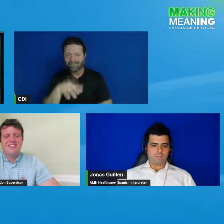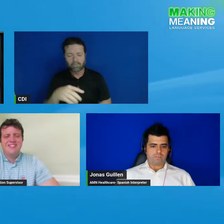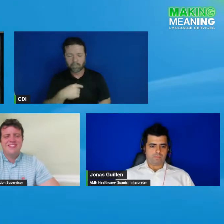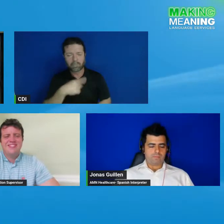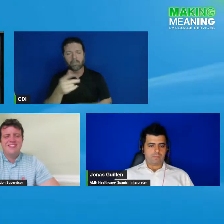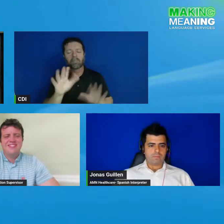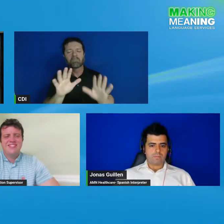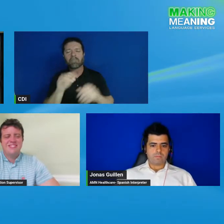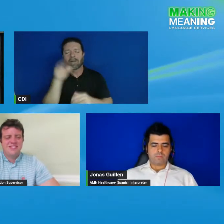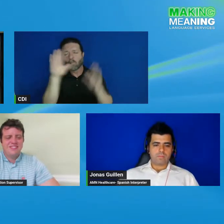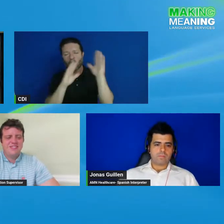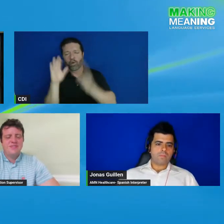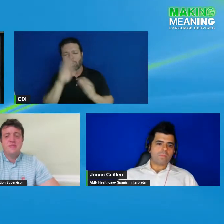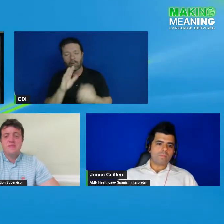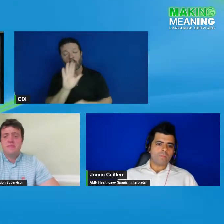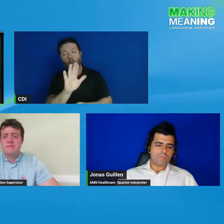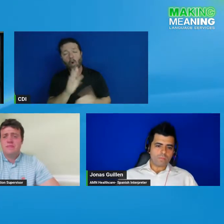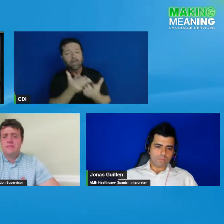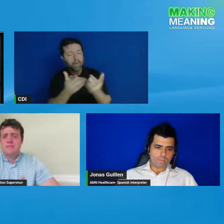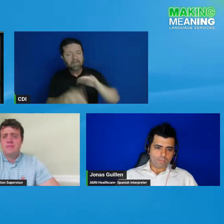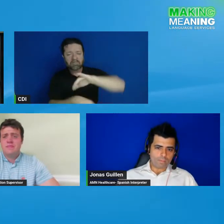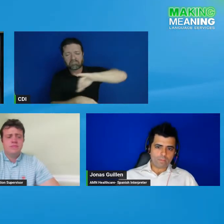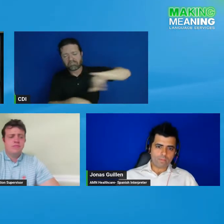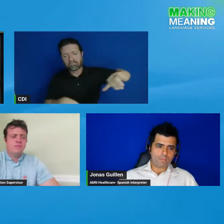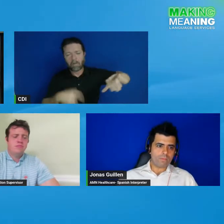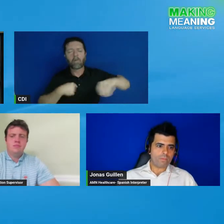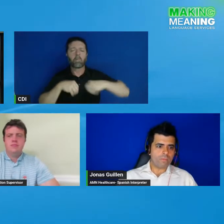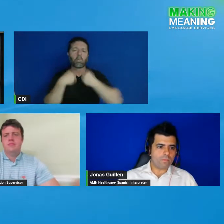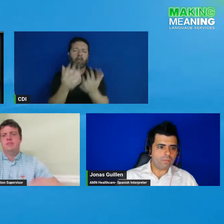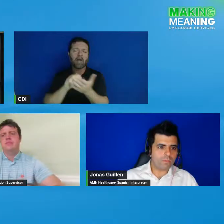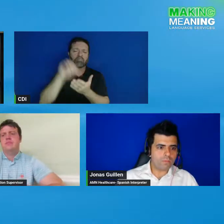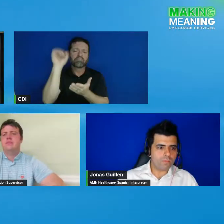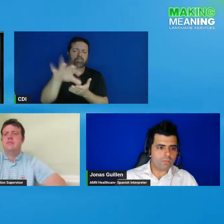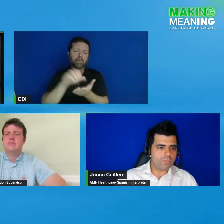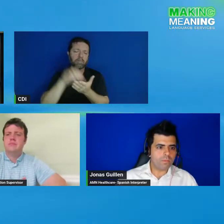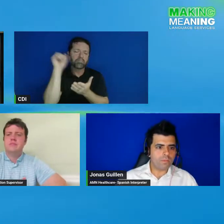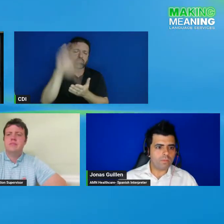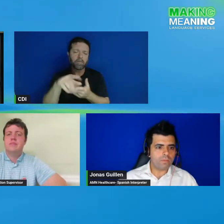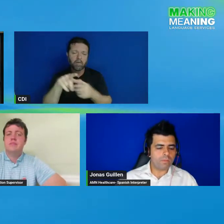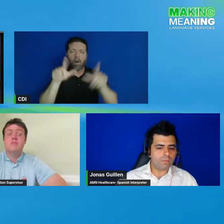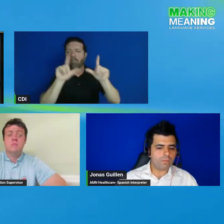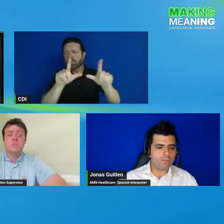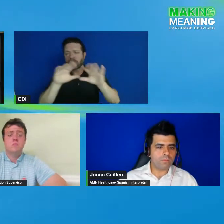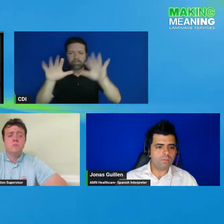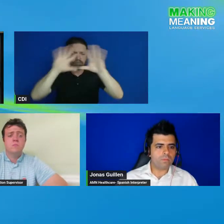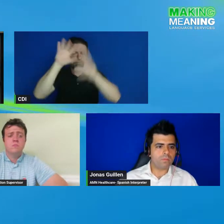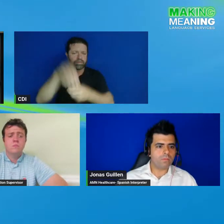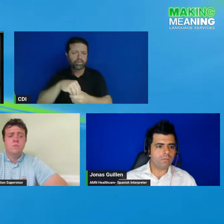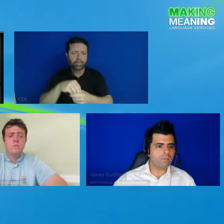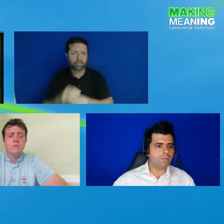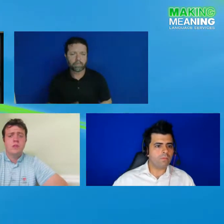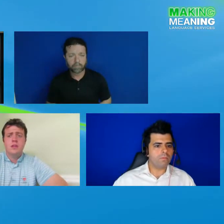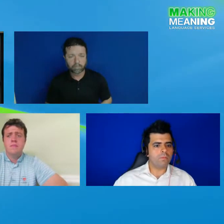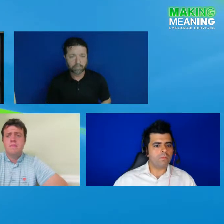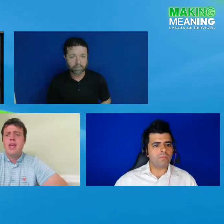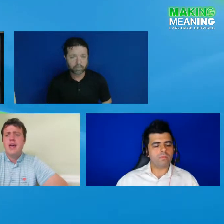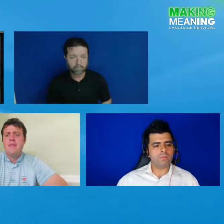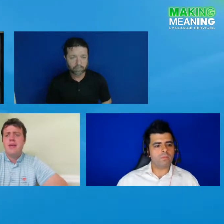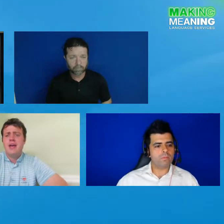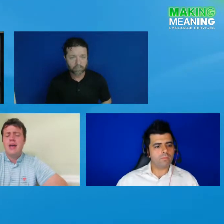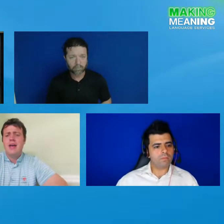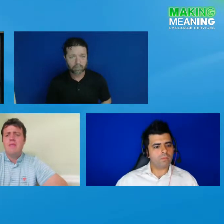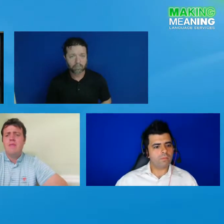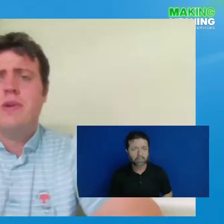So another question came through. How many interviews in total? Kevin, you want to answer that one?